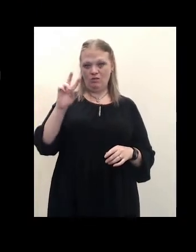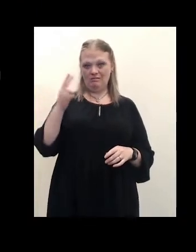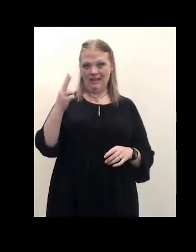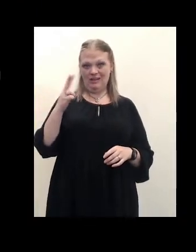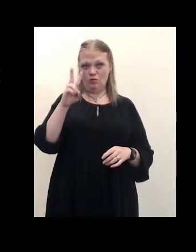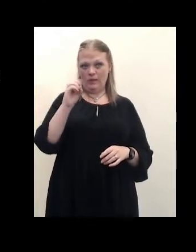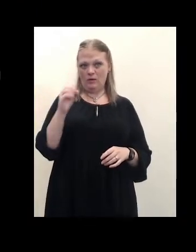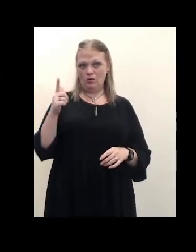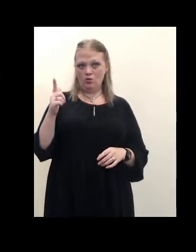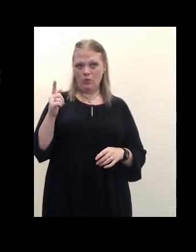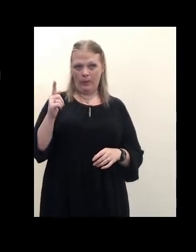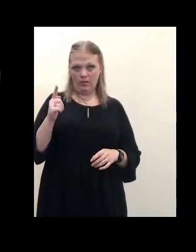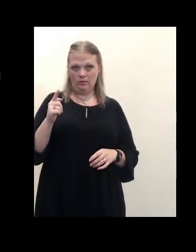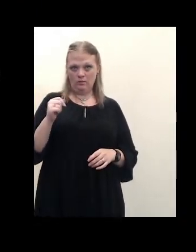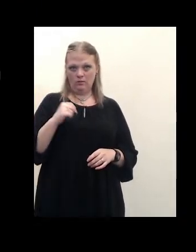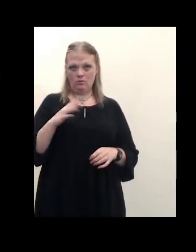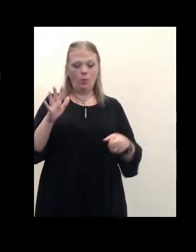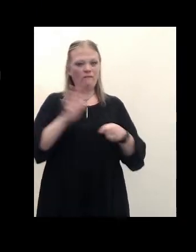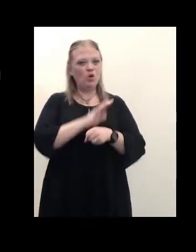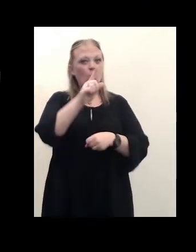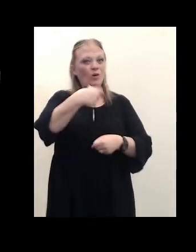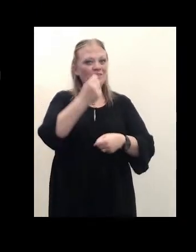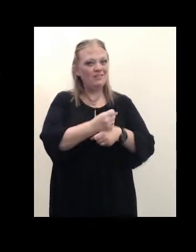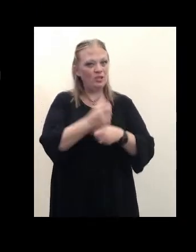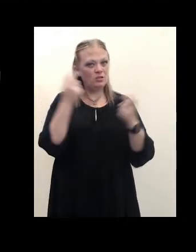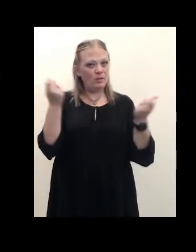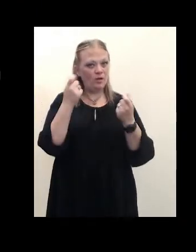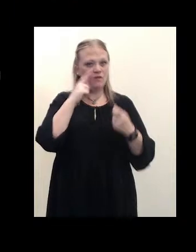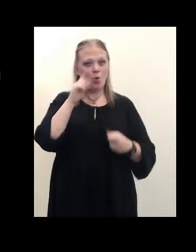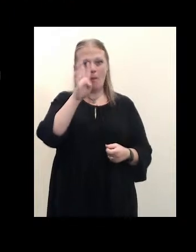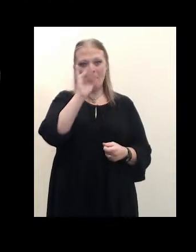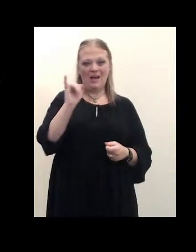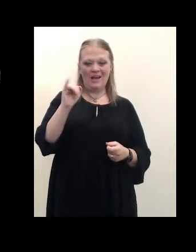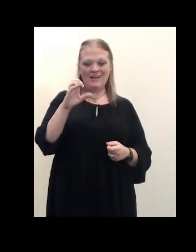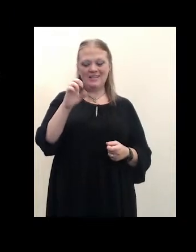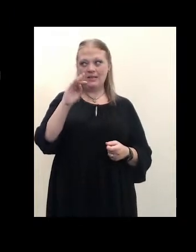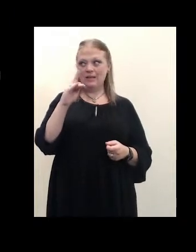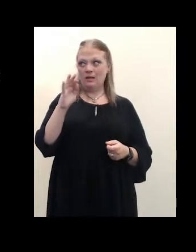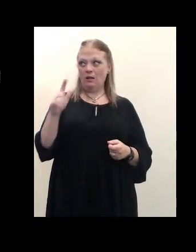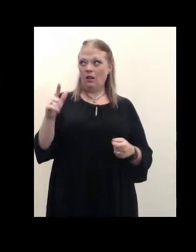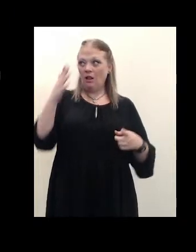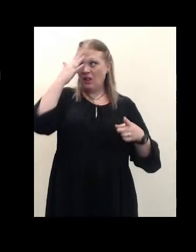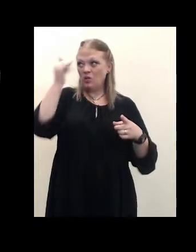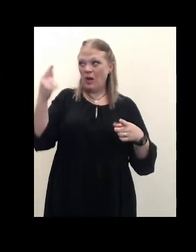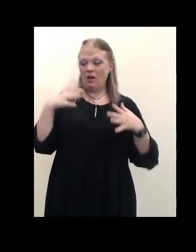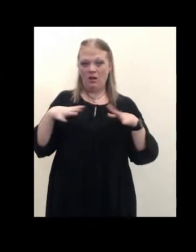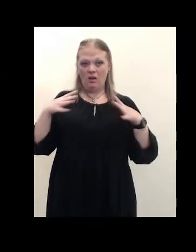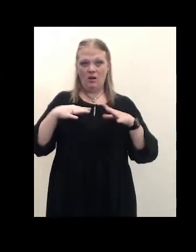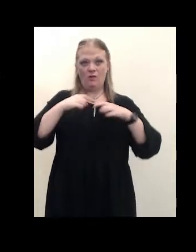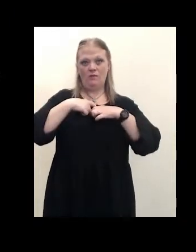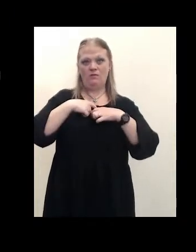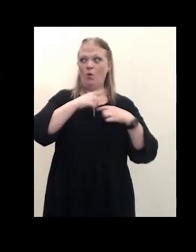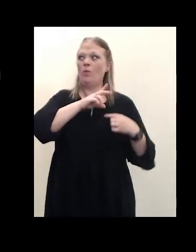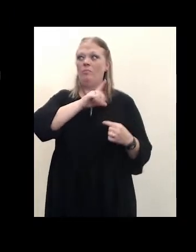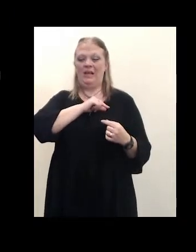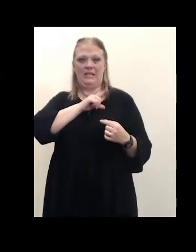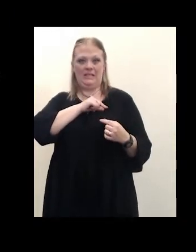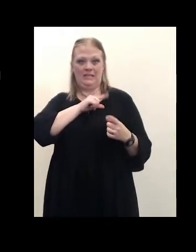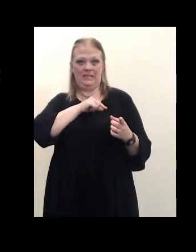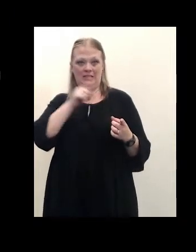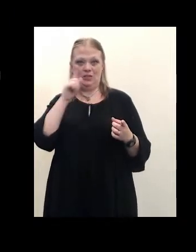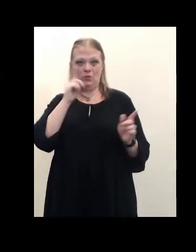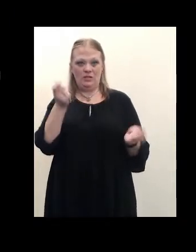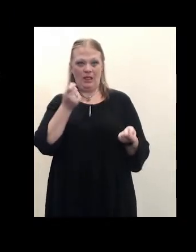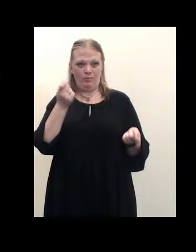2021, but we're doing a full year celebration of our bicentennial, hence why I'm wearing the bicentennial pin celebrating EC 200. But as